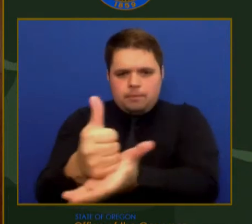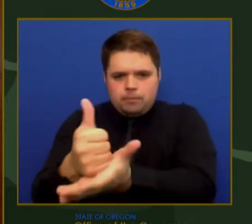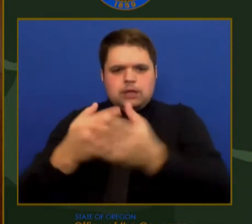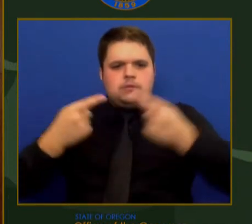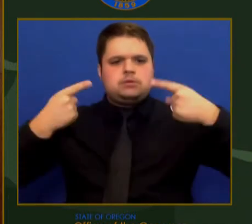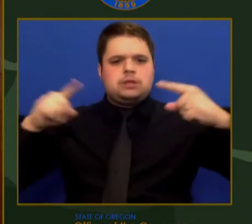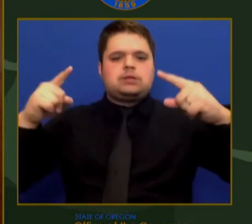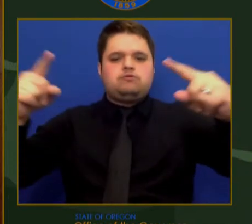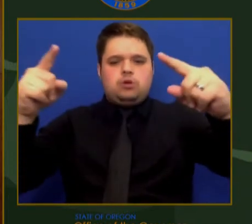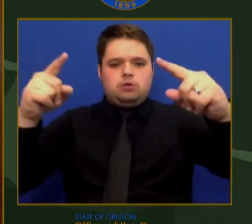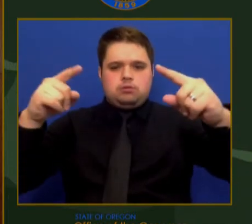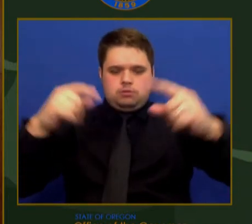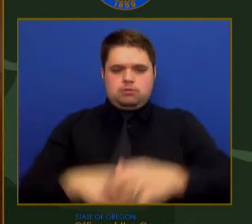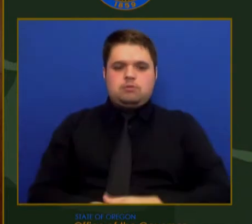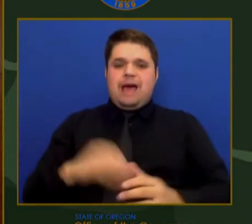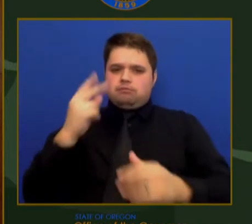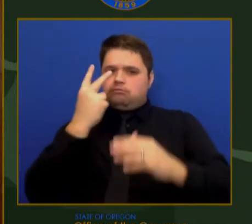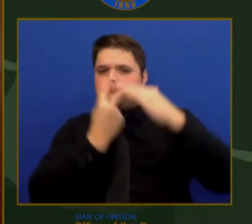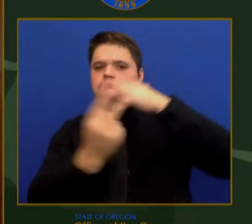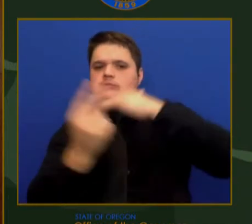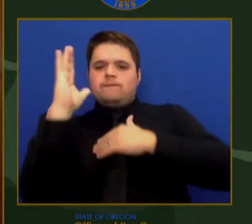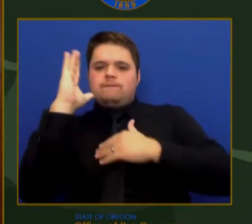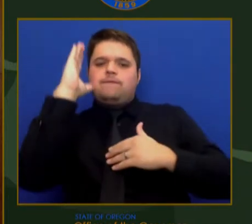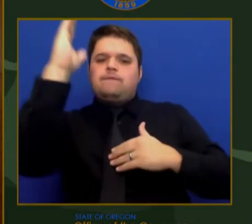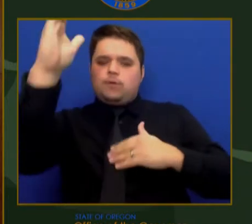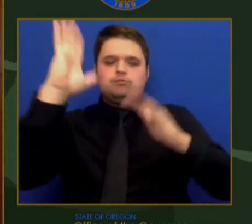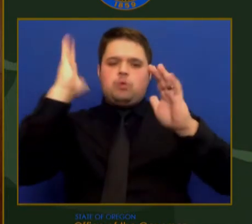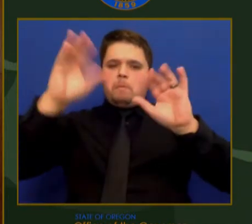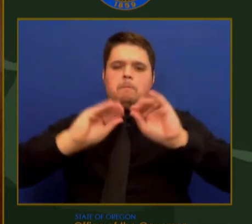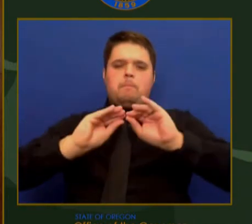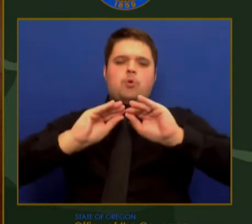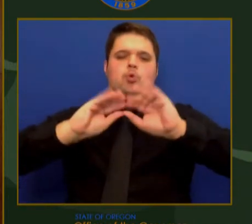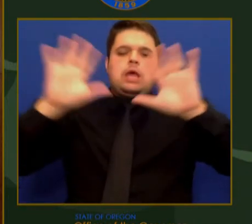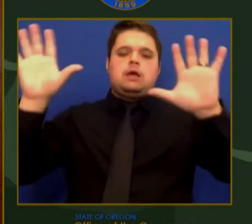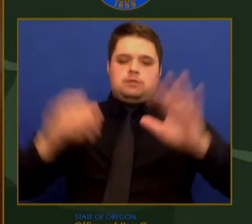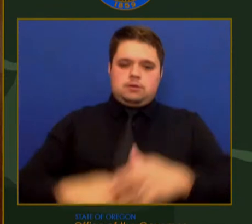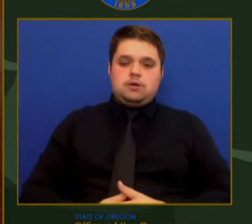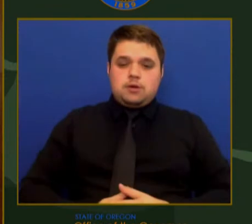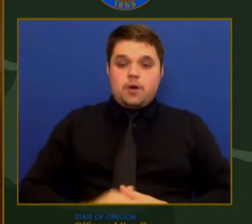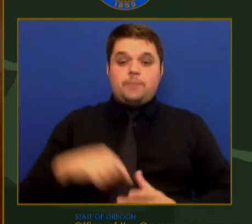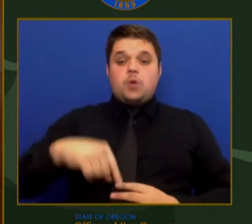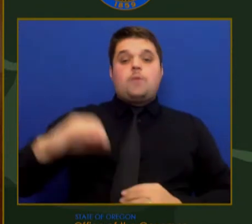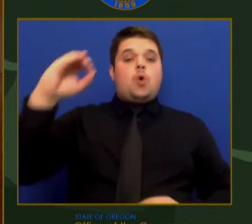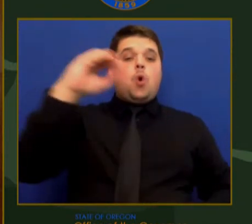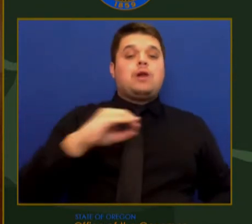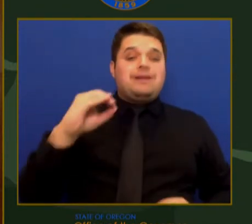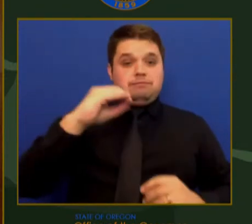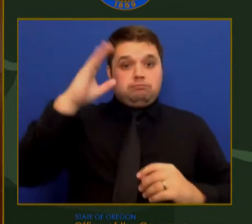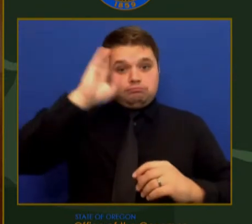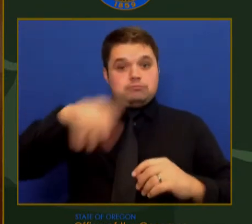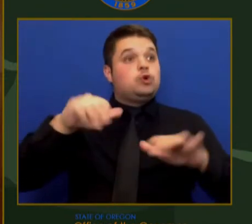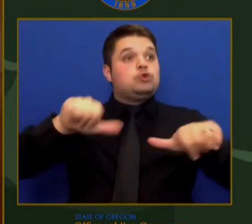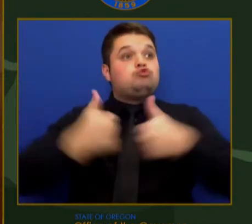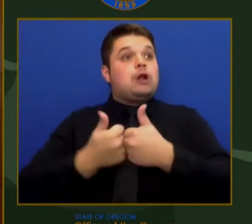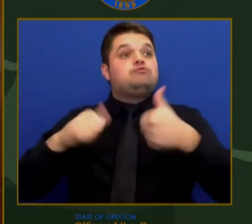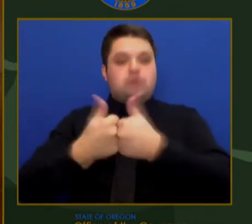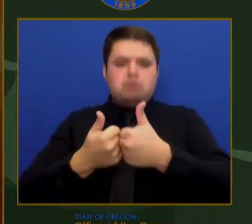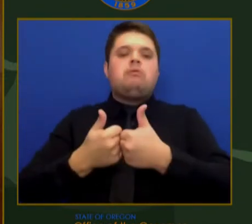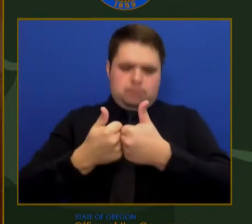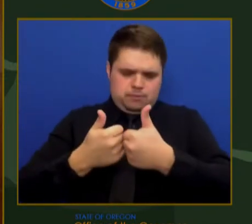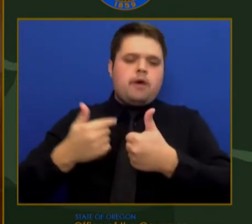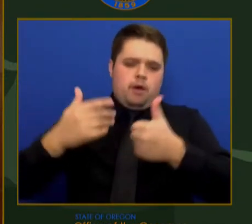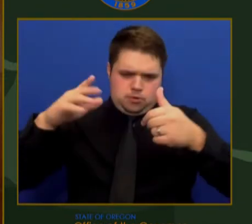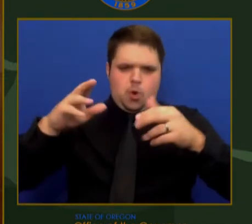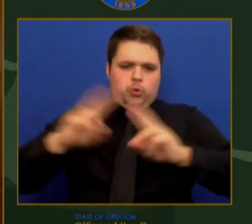These will not be the last challenges our state faces, but I sure hope those that follow can learn how